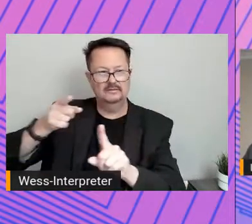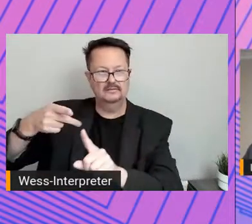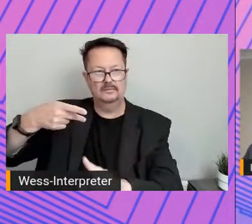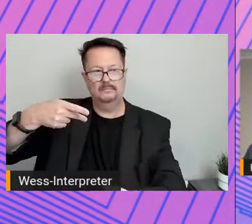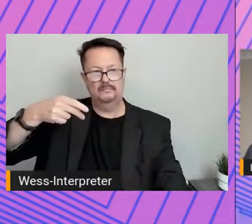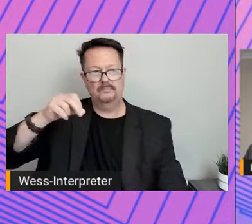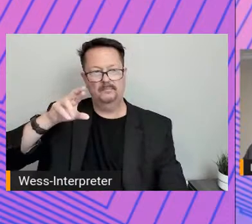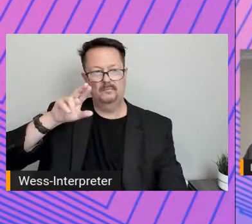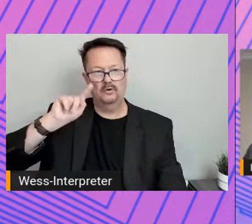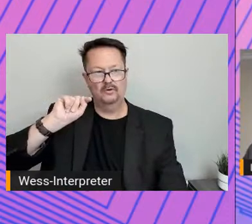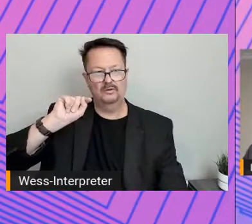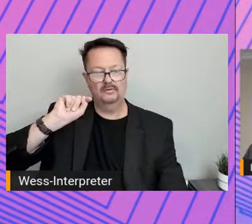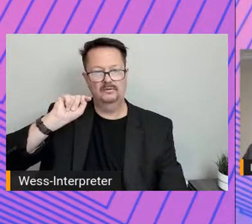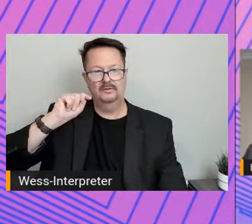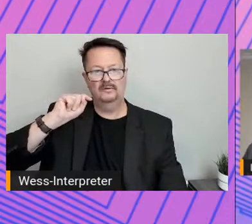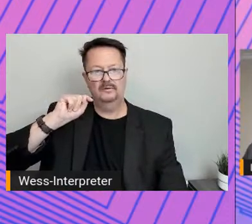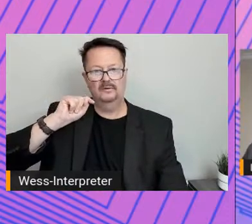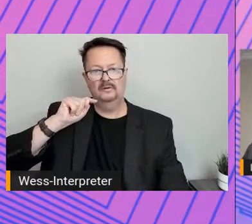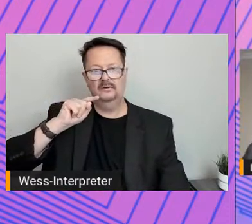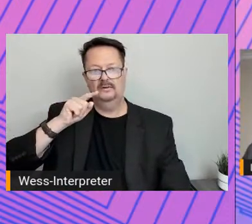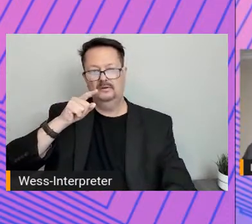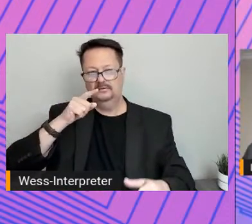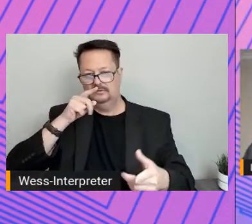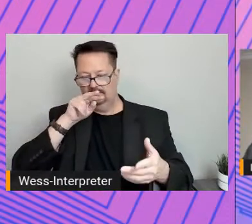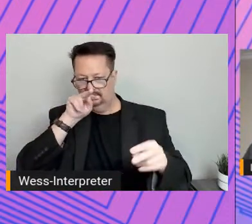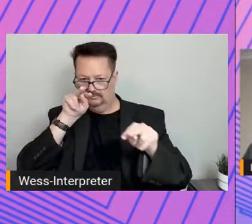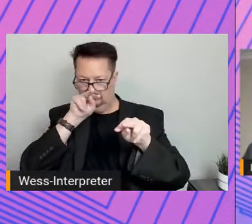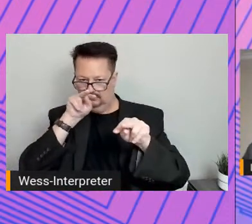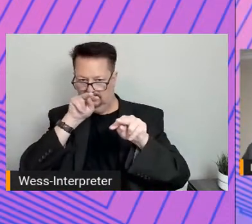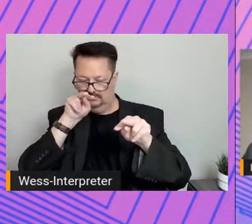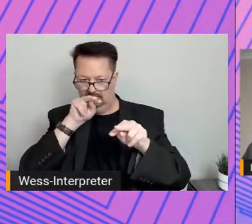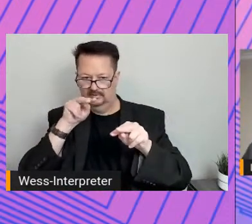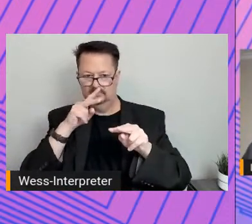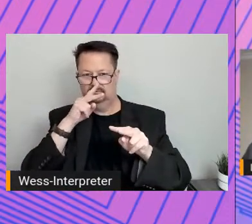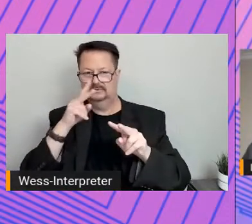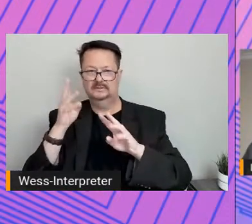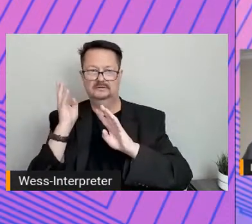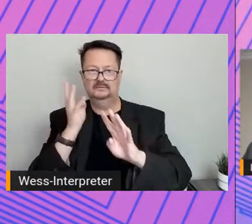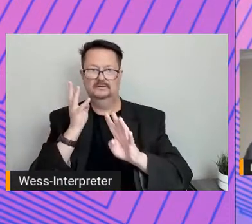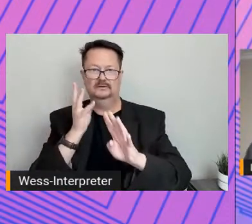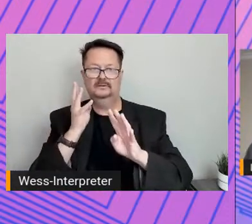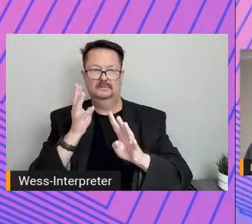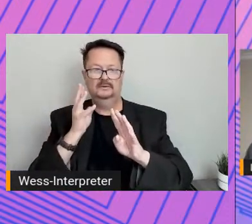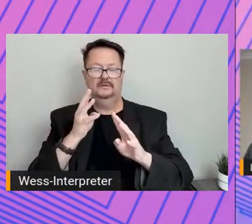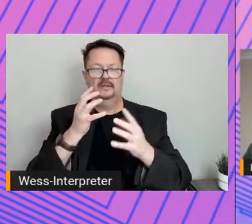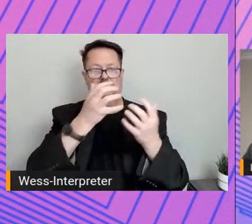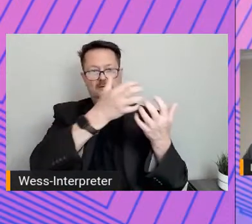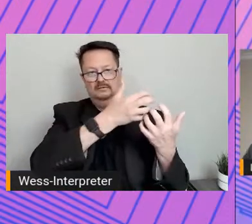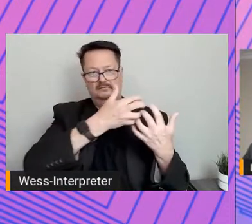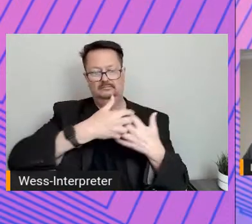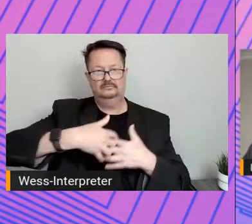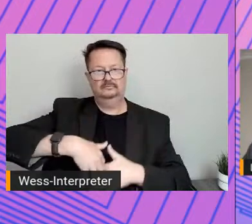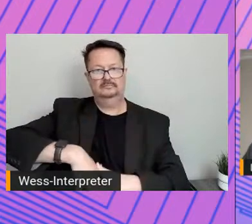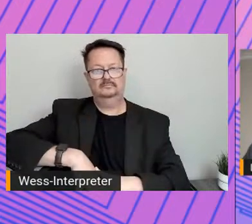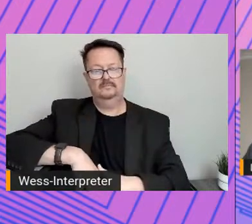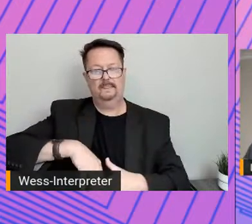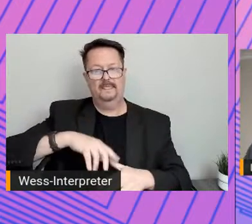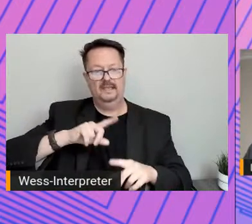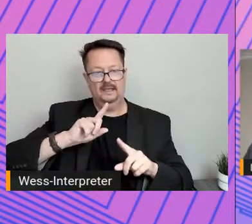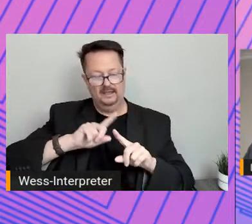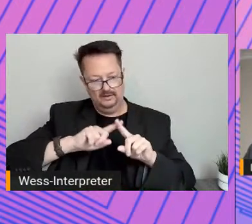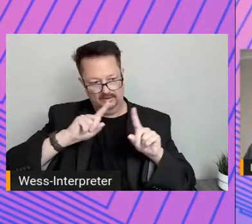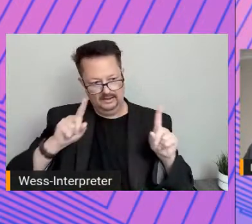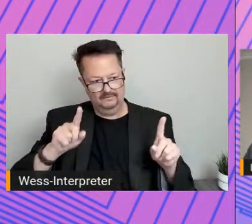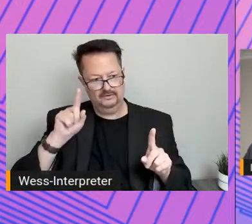on your underlying nodes in order for traffic to work, in order for the Kubernetes cluster to work the way that it should. However, you need to